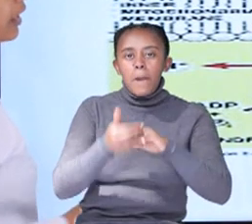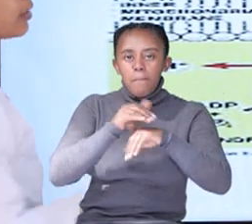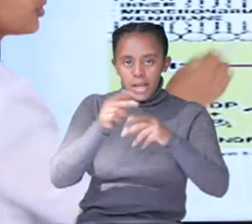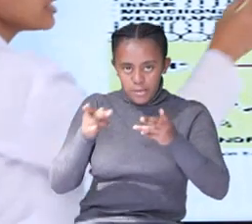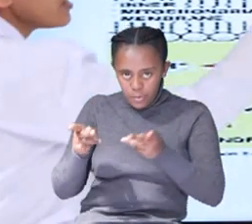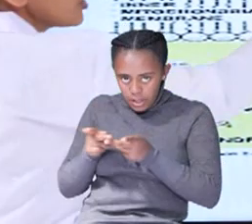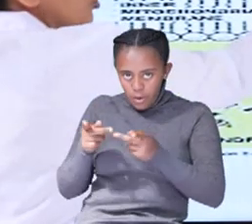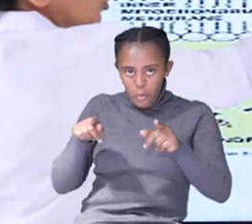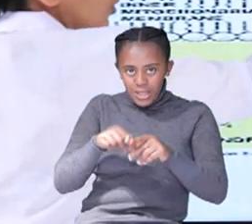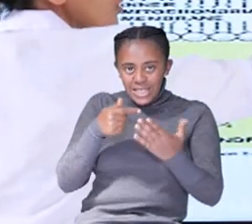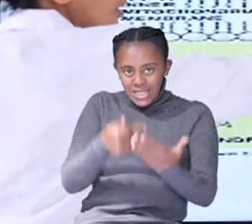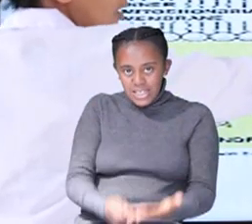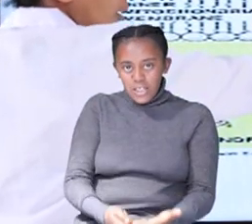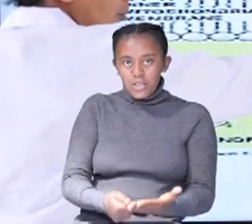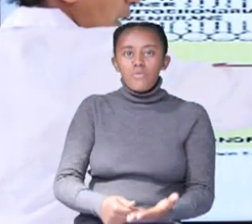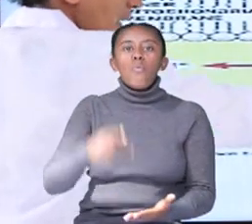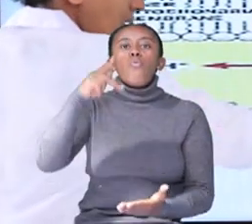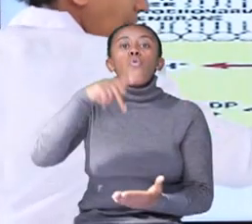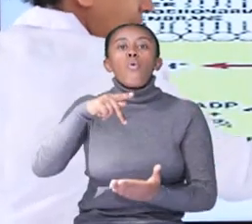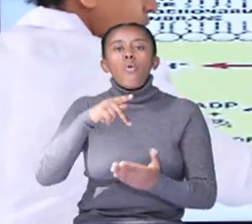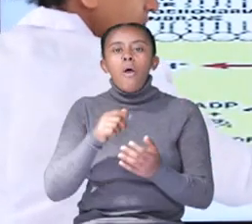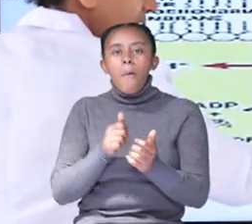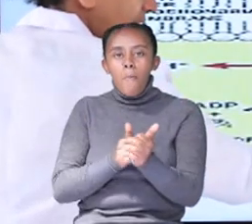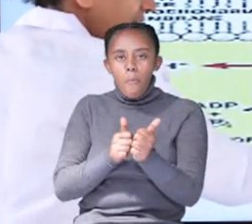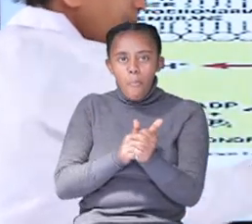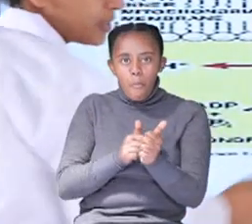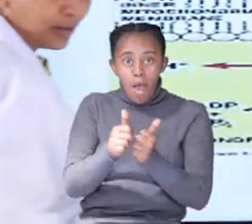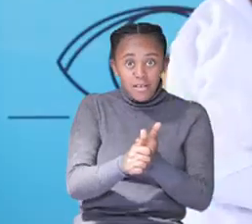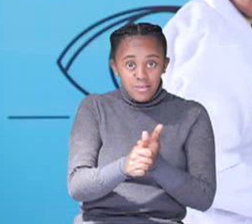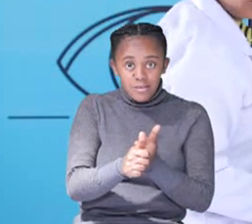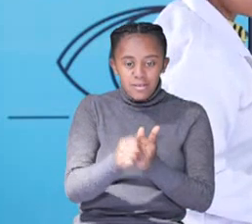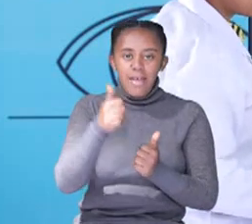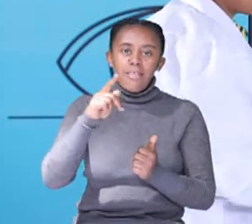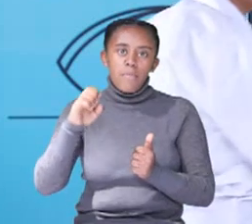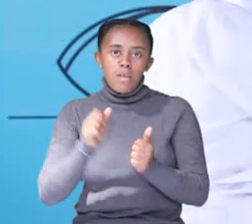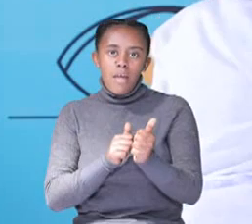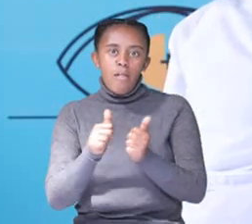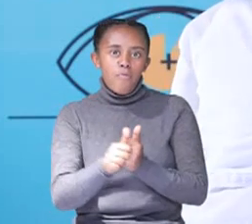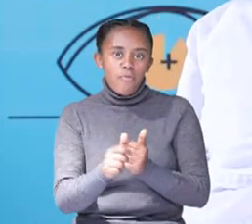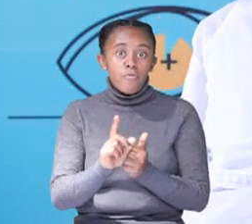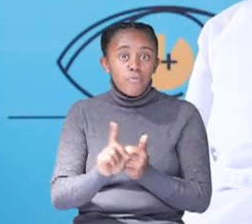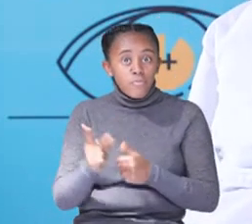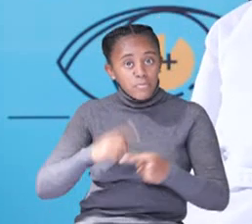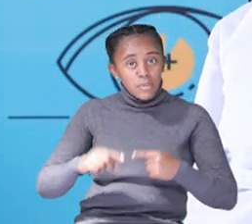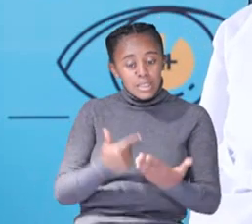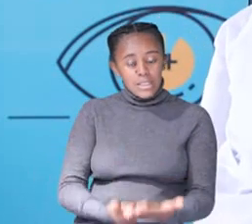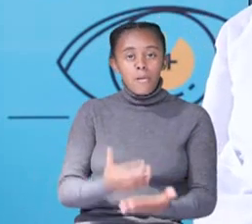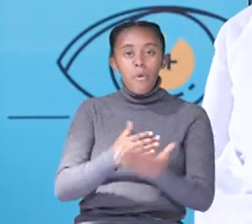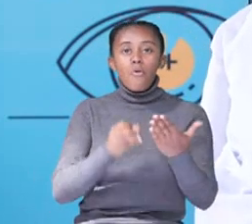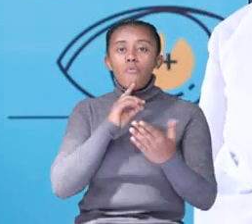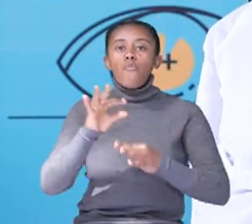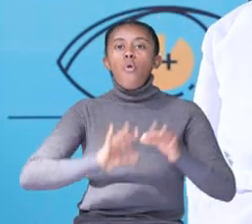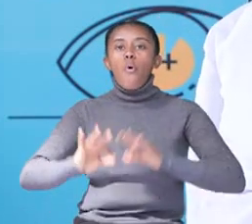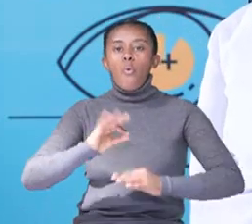space, and when these protons pass along the ATP synthase, what will happen? This part of the